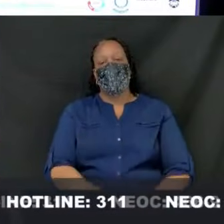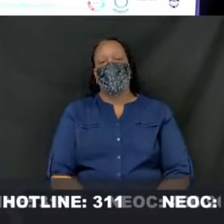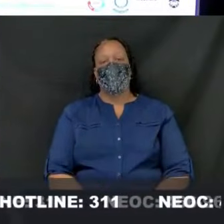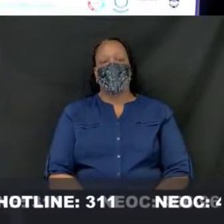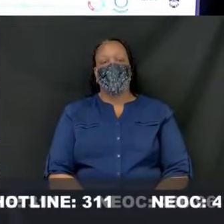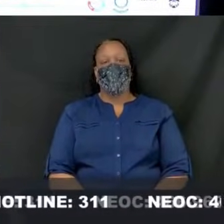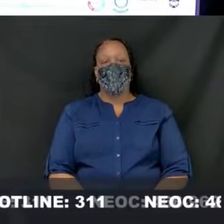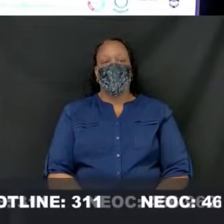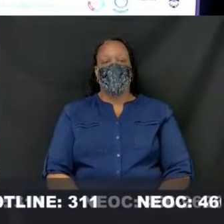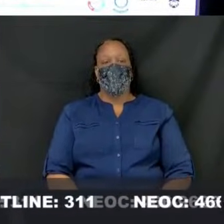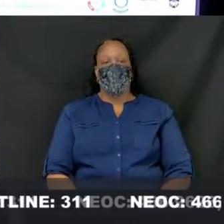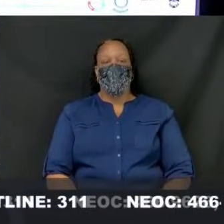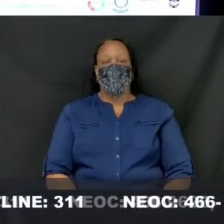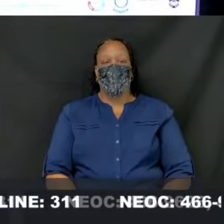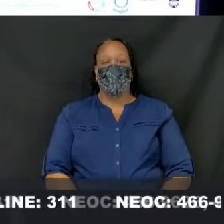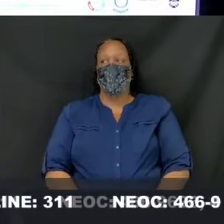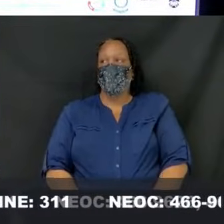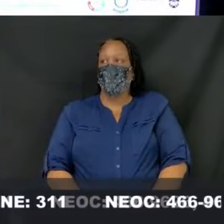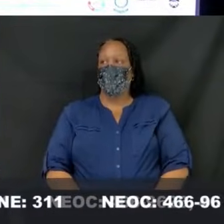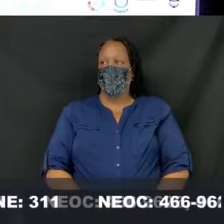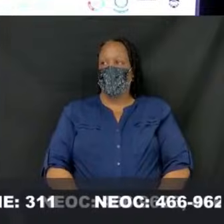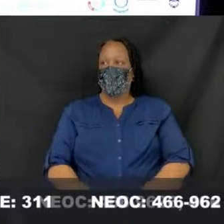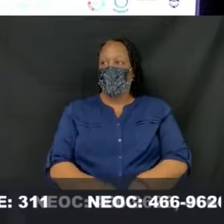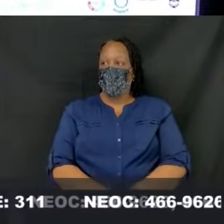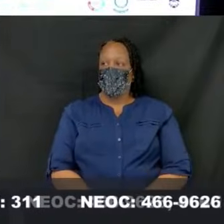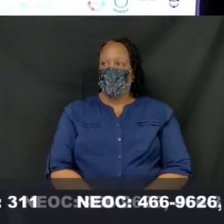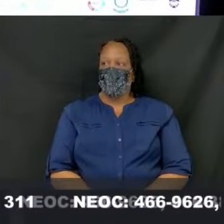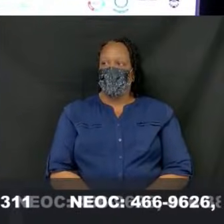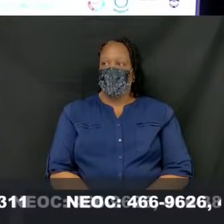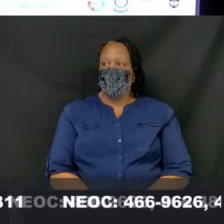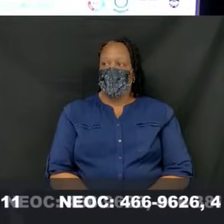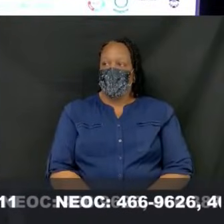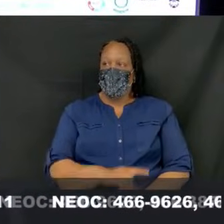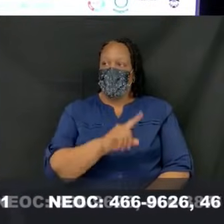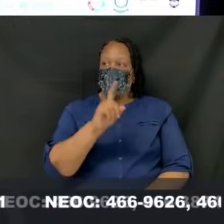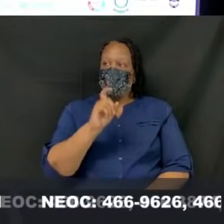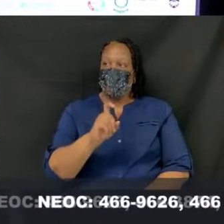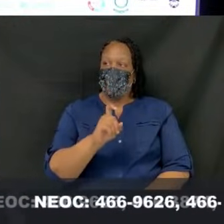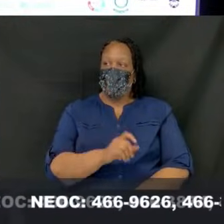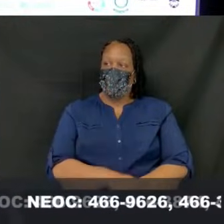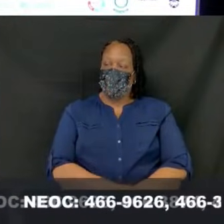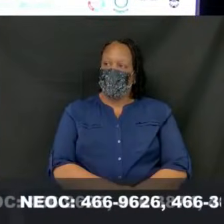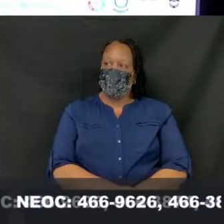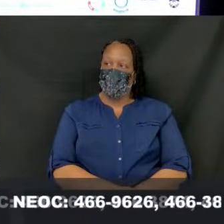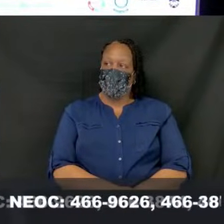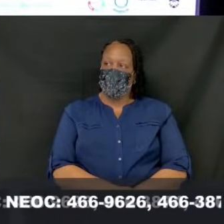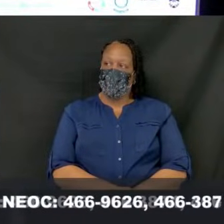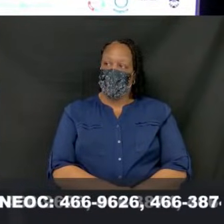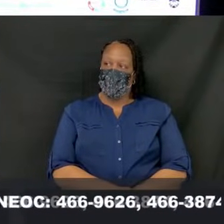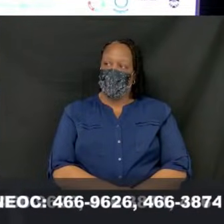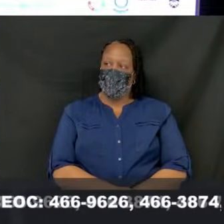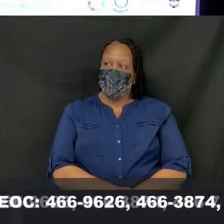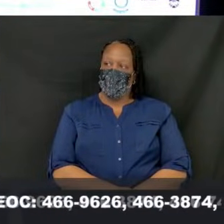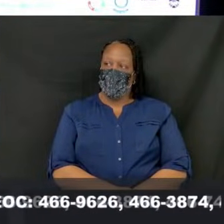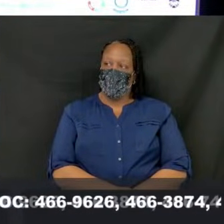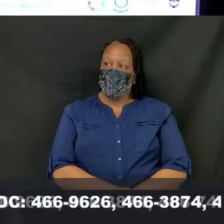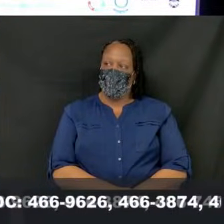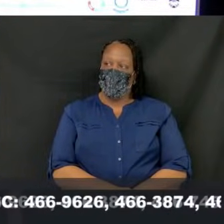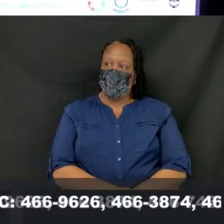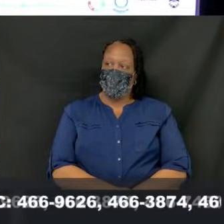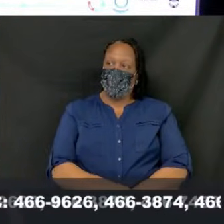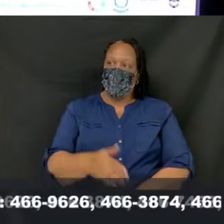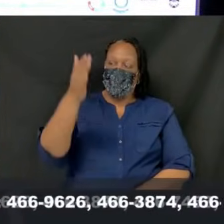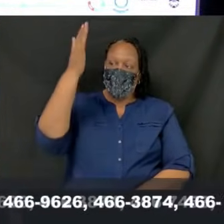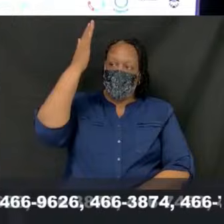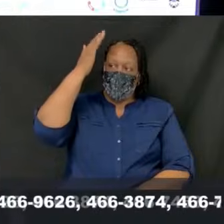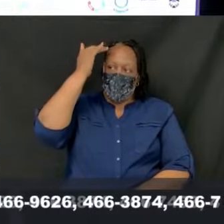Thank you, Dr. Wilkinson. Dr. Wilkinson, you were asked a question last briefing about why the Federation of